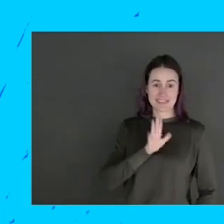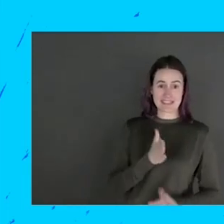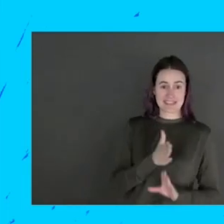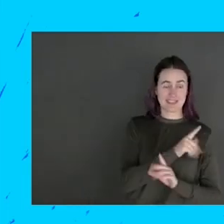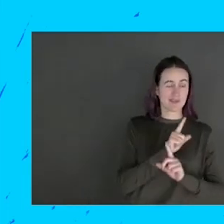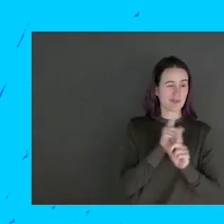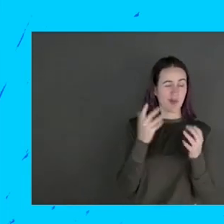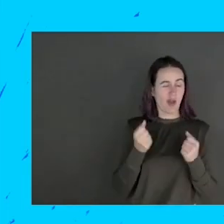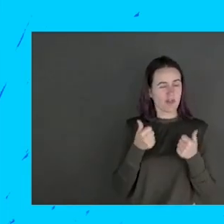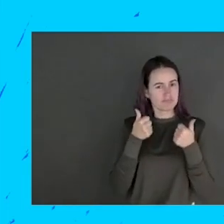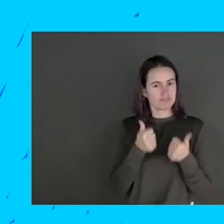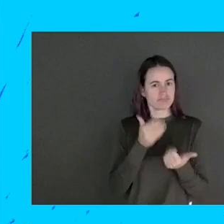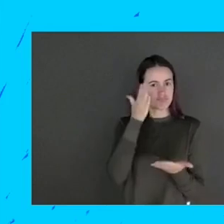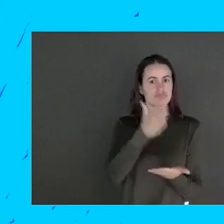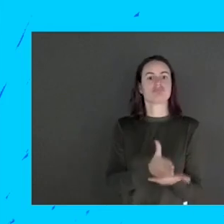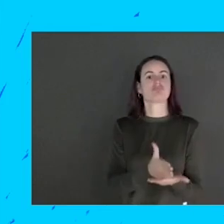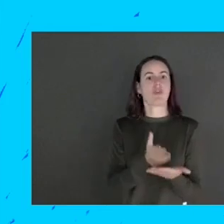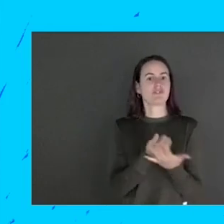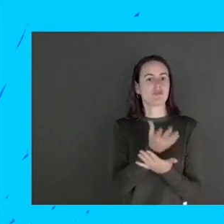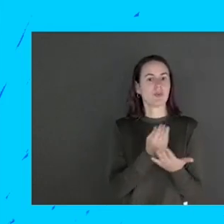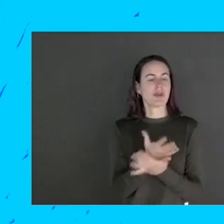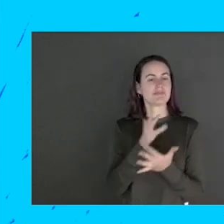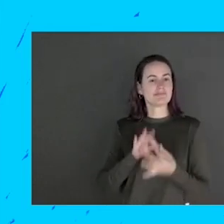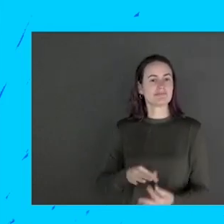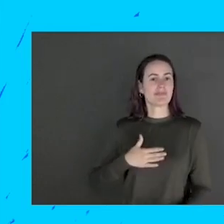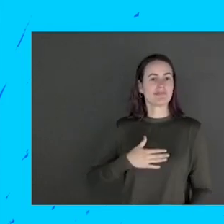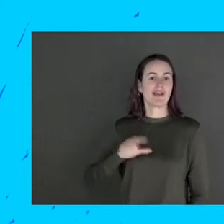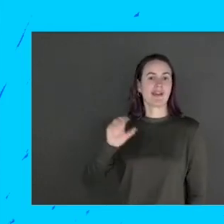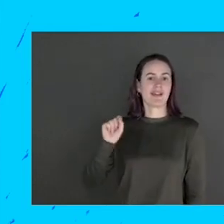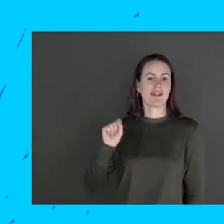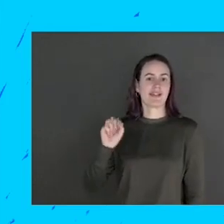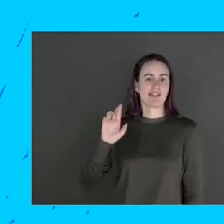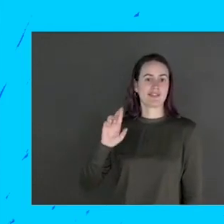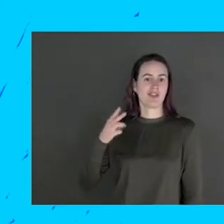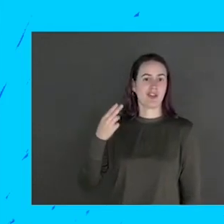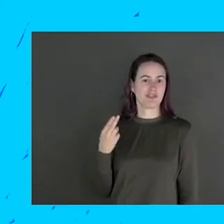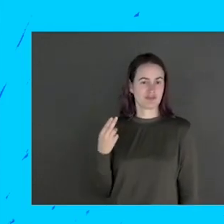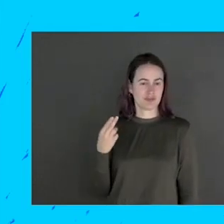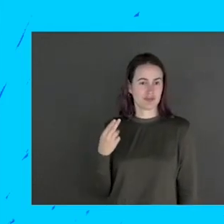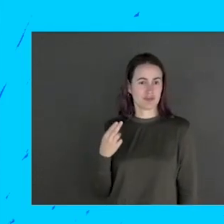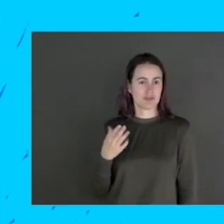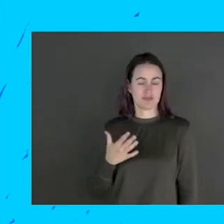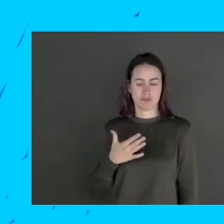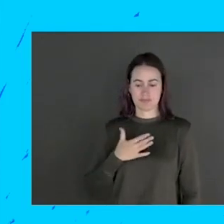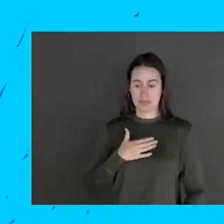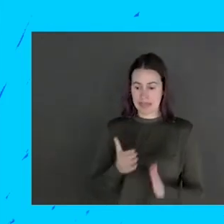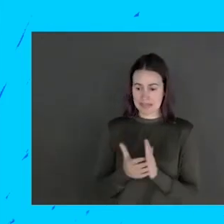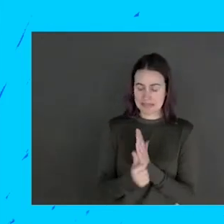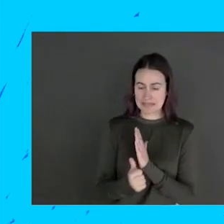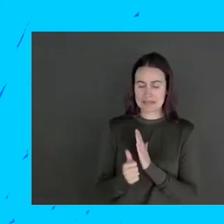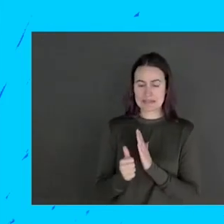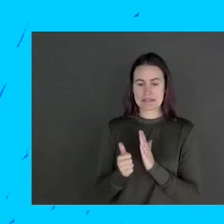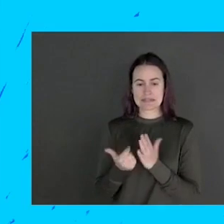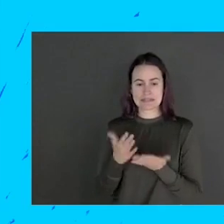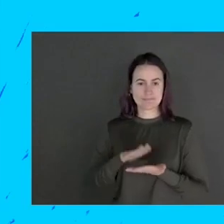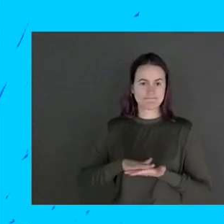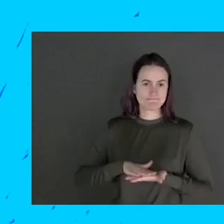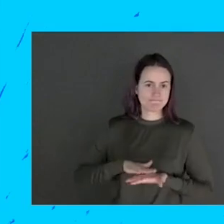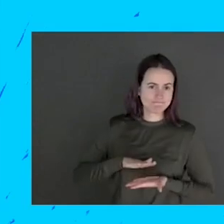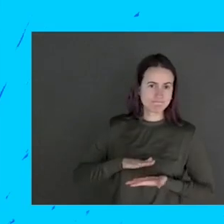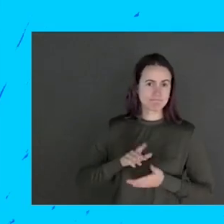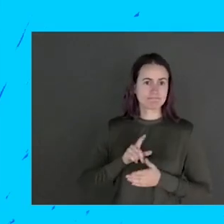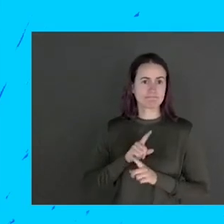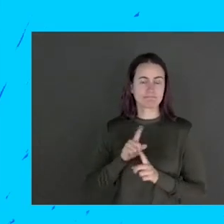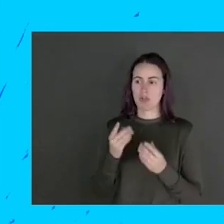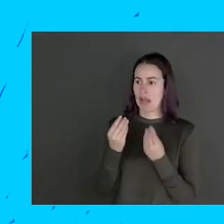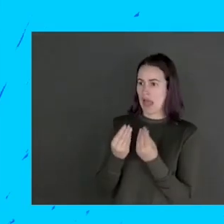and reproductive health. My life skills were not built, so I did not have refusal skills to say no and mean